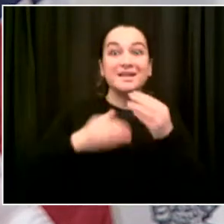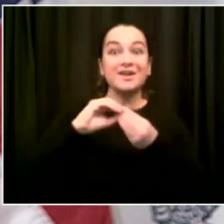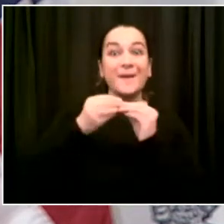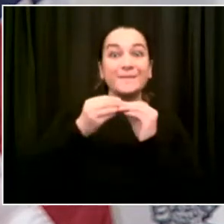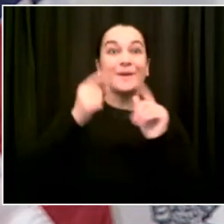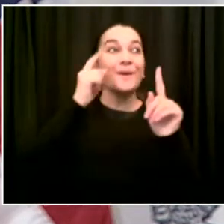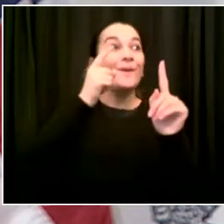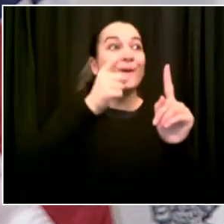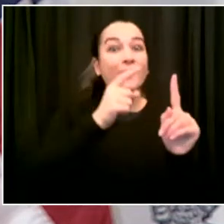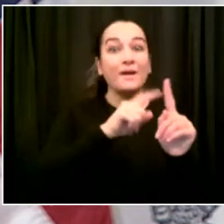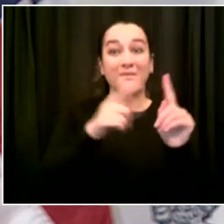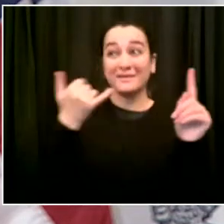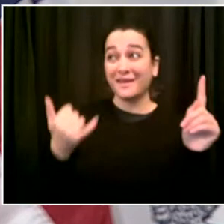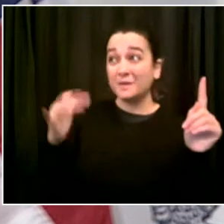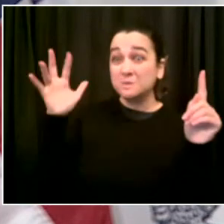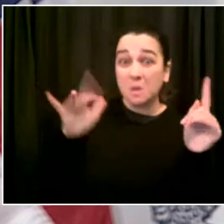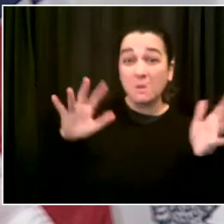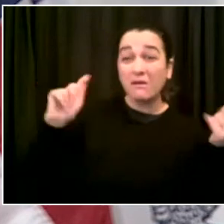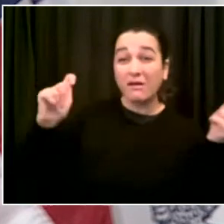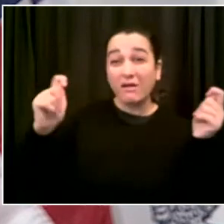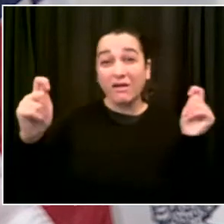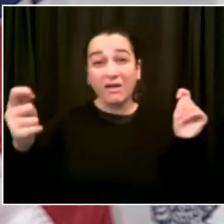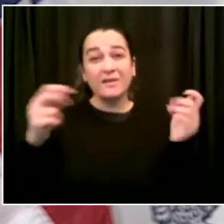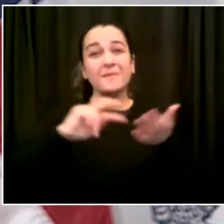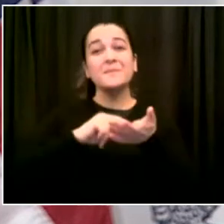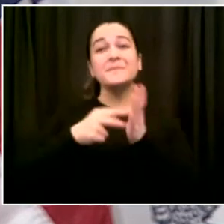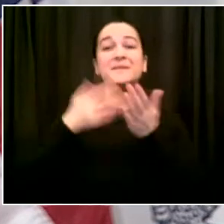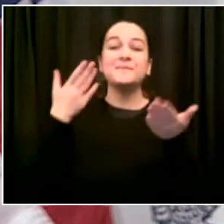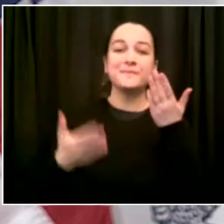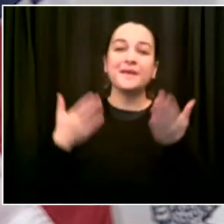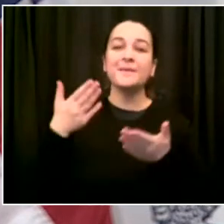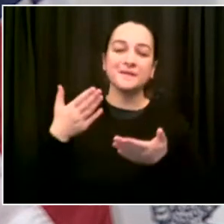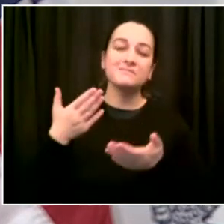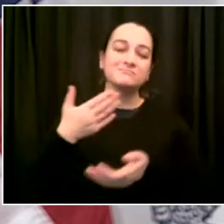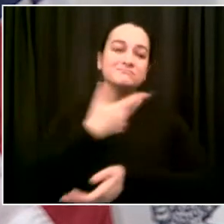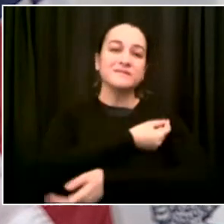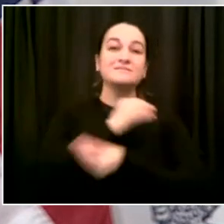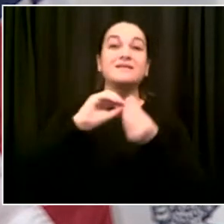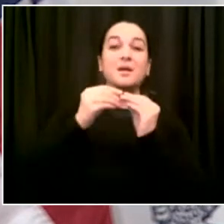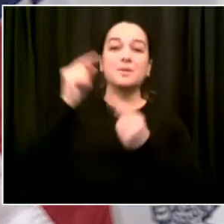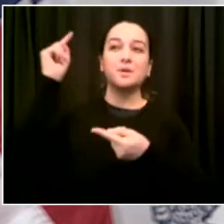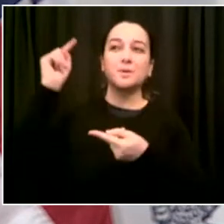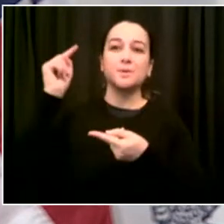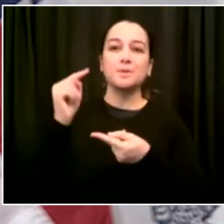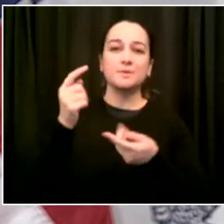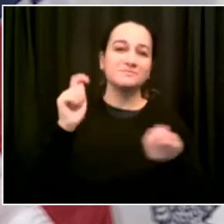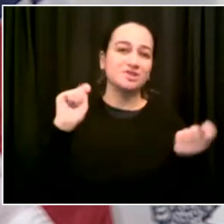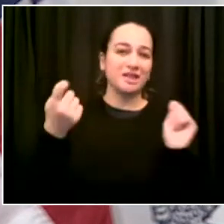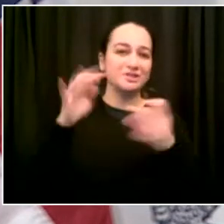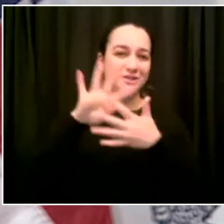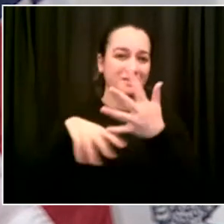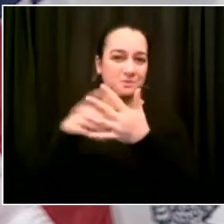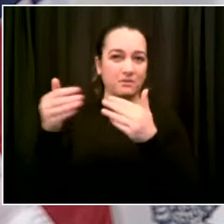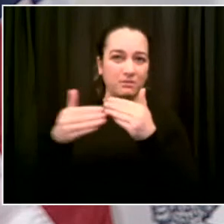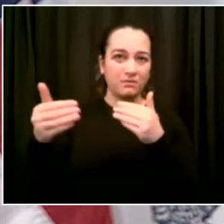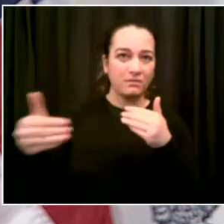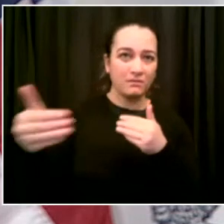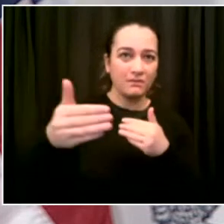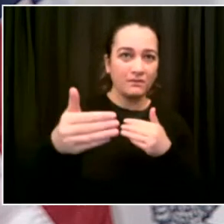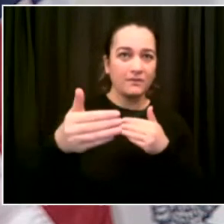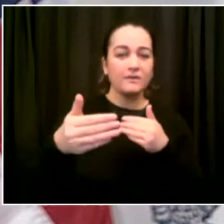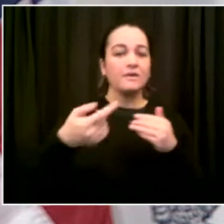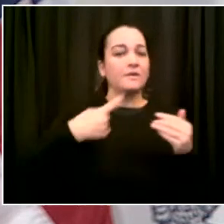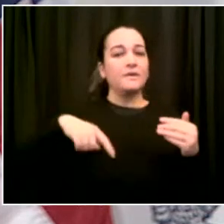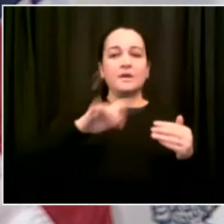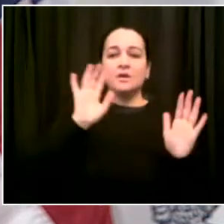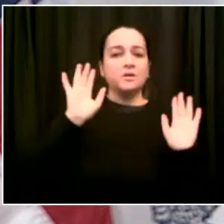know we can reschedule appointments very quickly because, of course, we have supply. We're going to use the supply we have. Our problem is lack of supply. So we